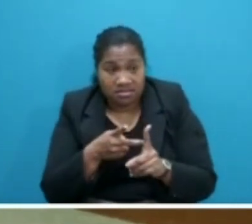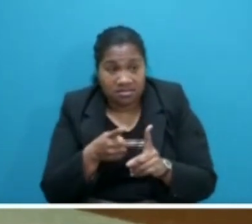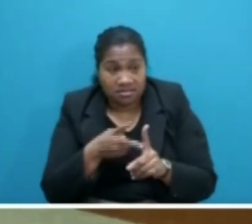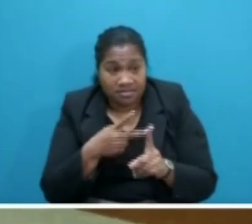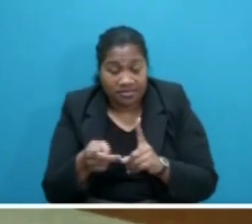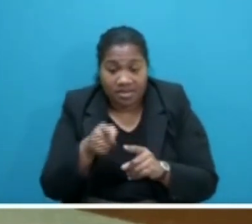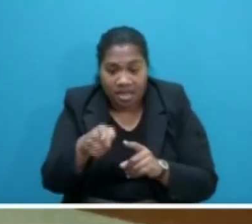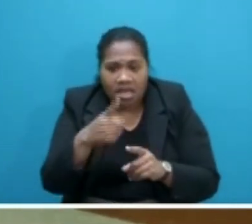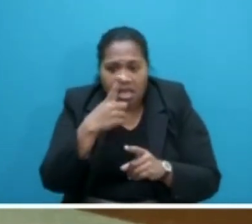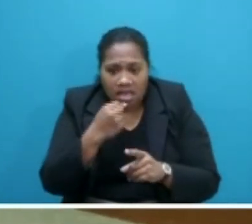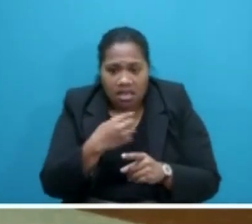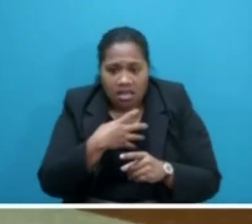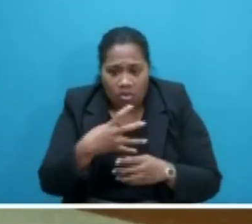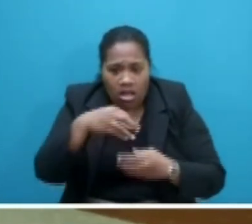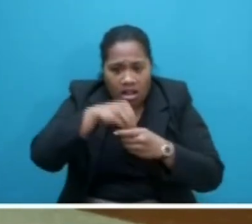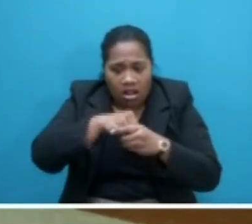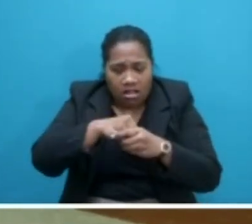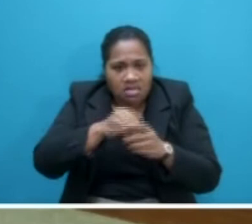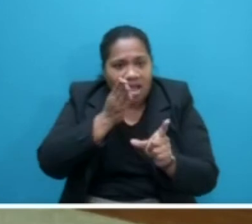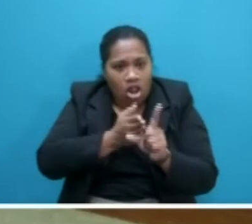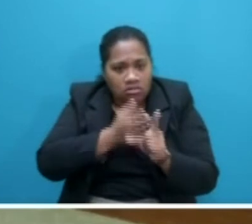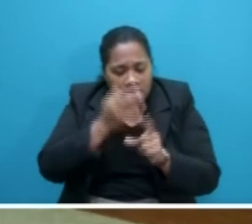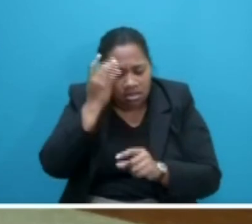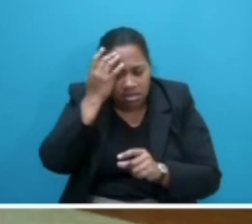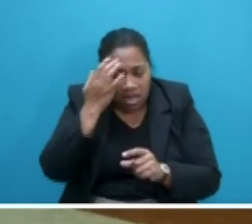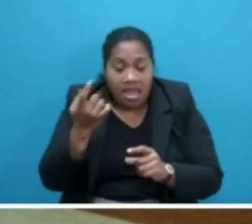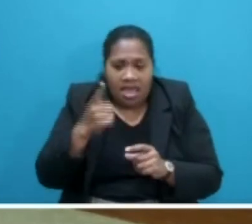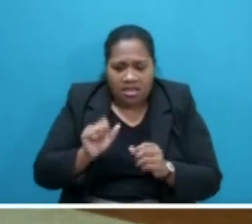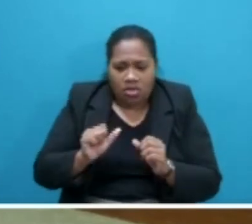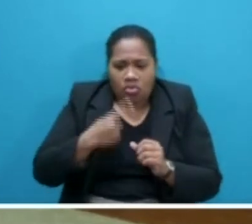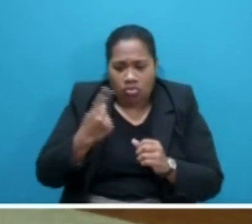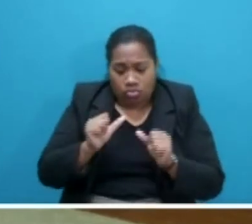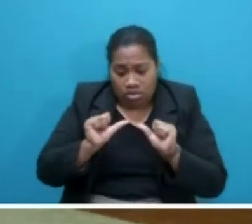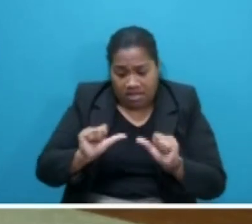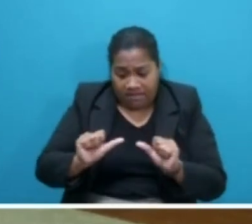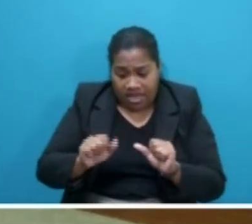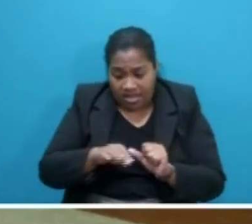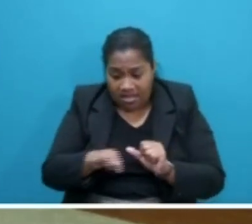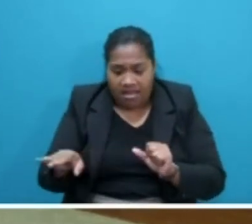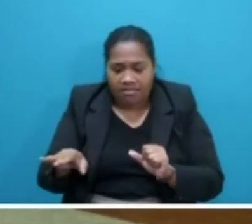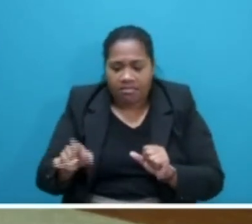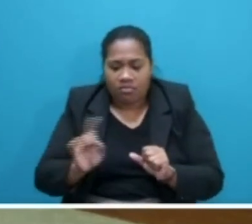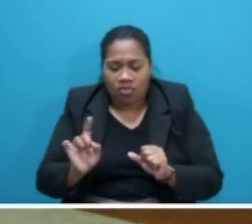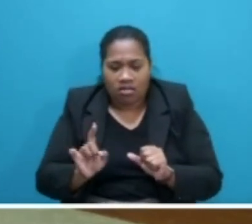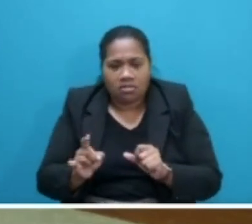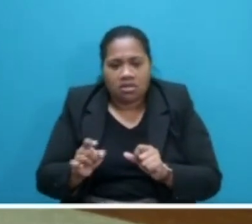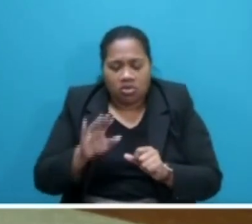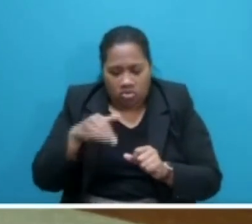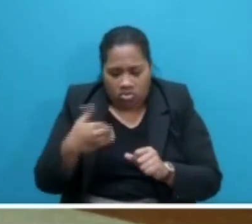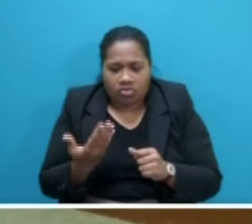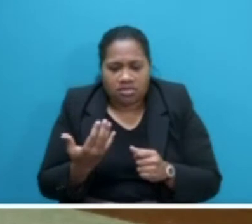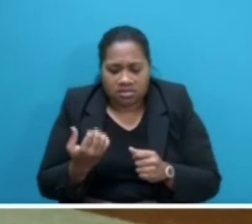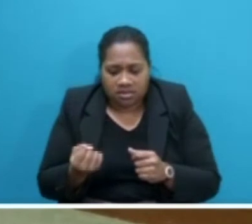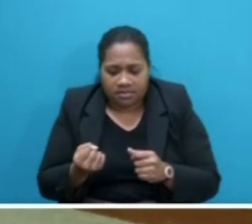psychological intimidation as well as apologists who defend them are all the same breed of coward. But, Mr. Speaker,